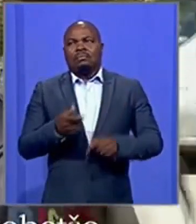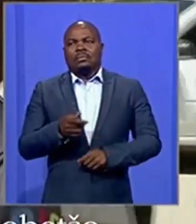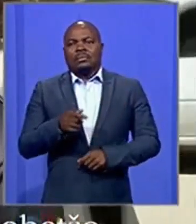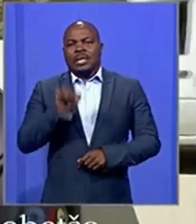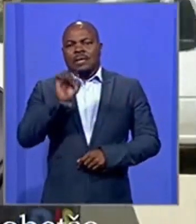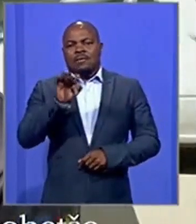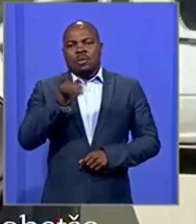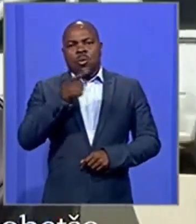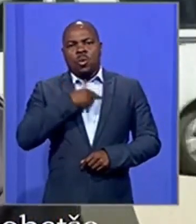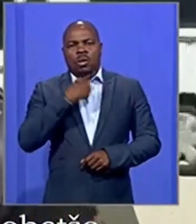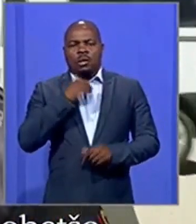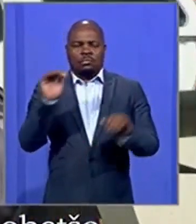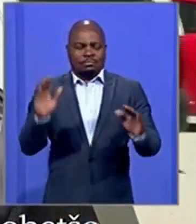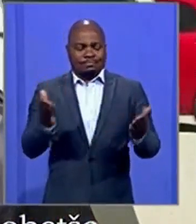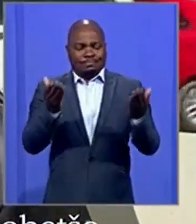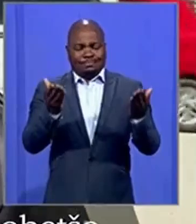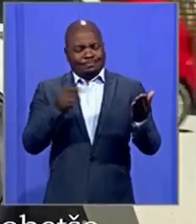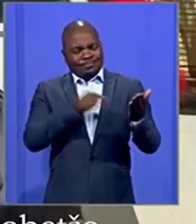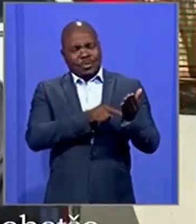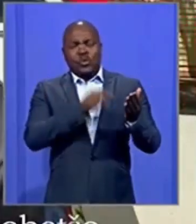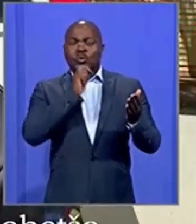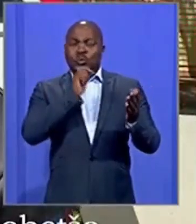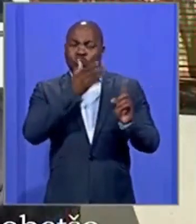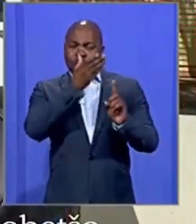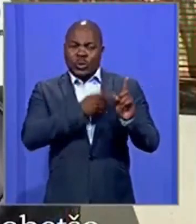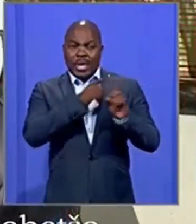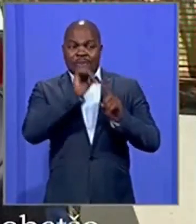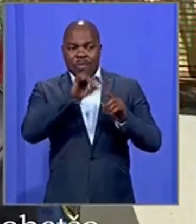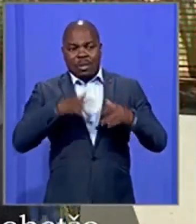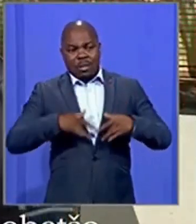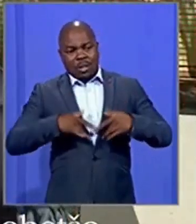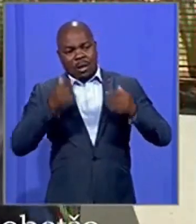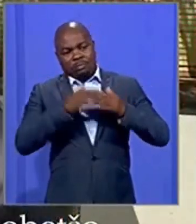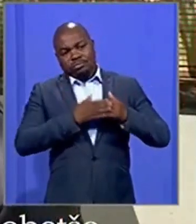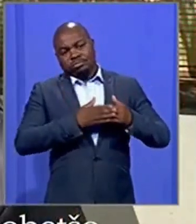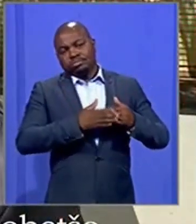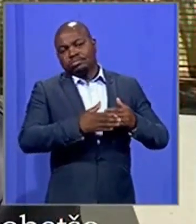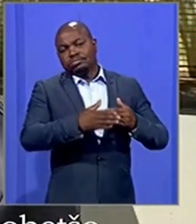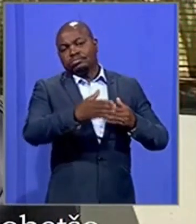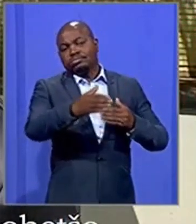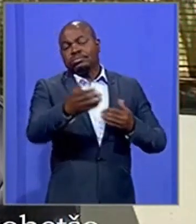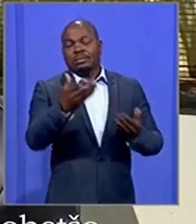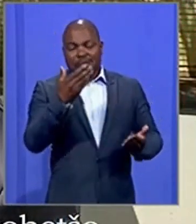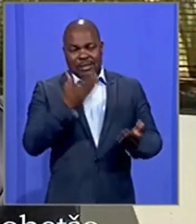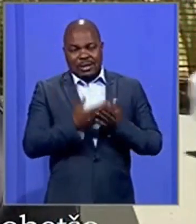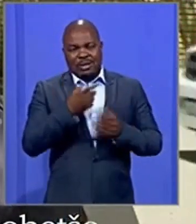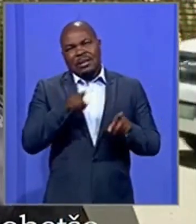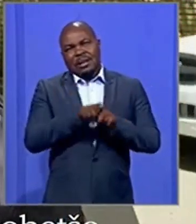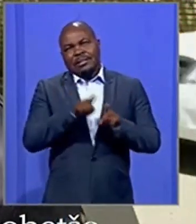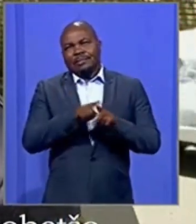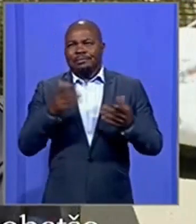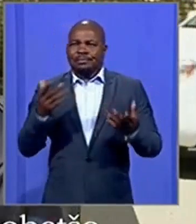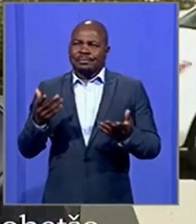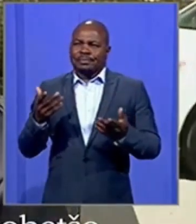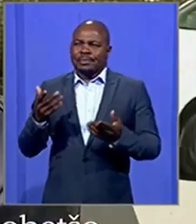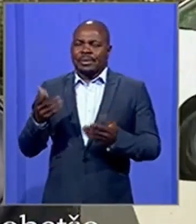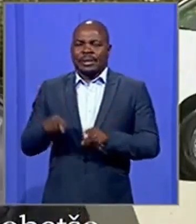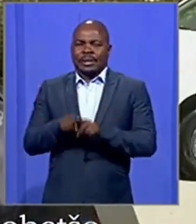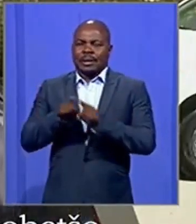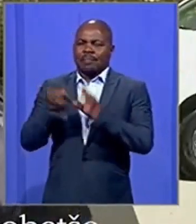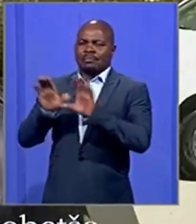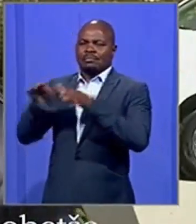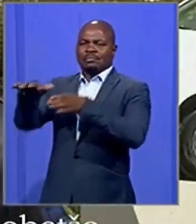tsaya re ba bapisa mo seemong sentle ga na tshidile sentle a diragaditse sentle ne ra go mmalela mo same